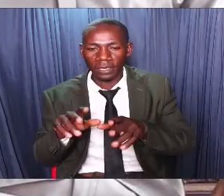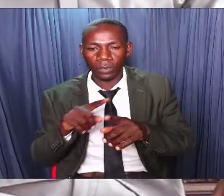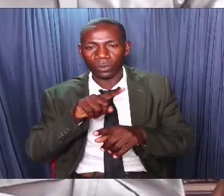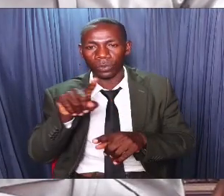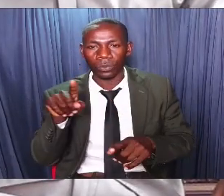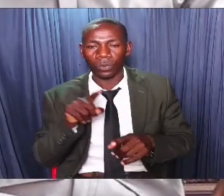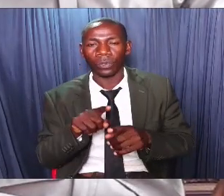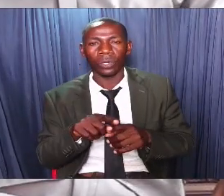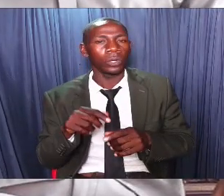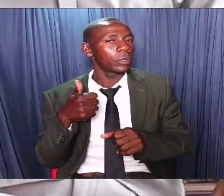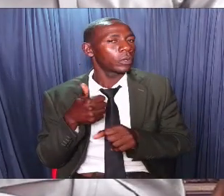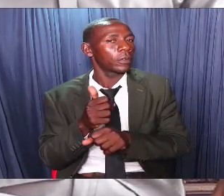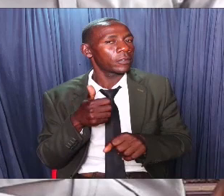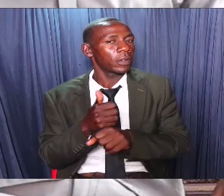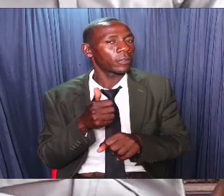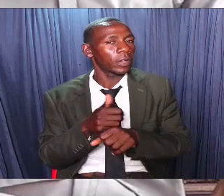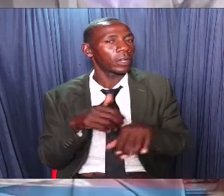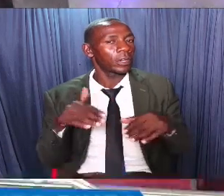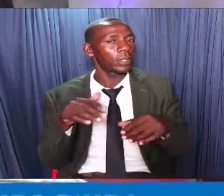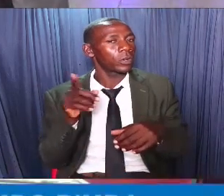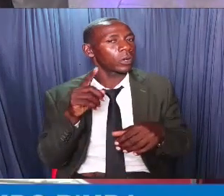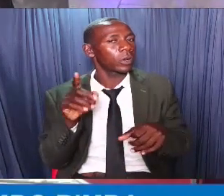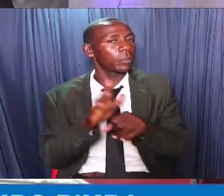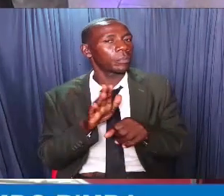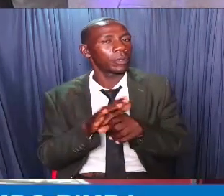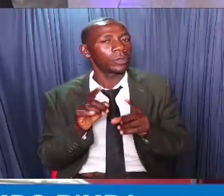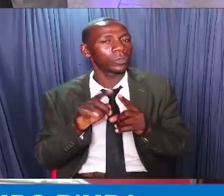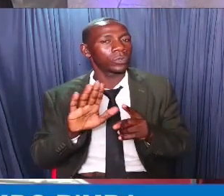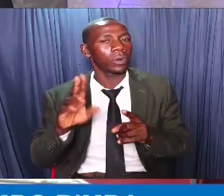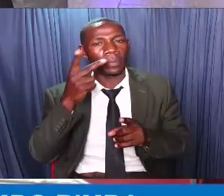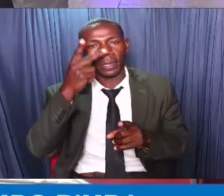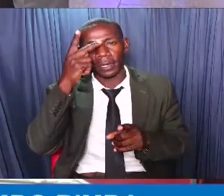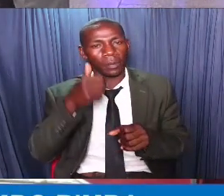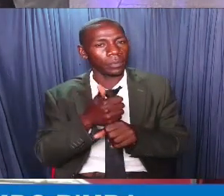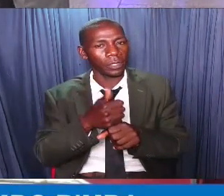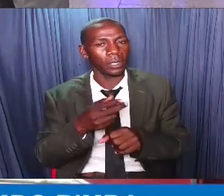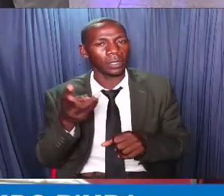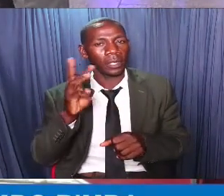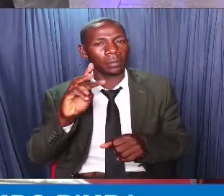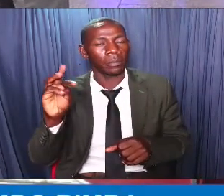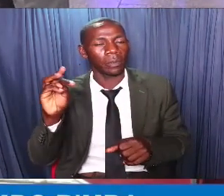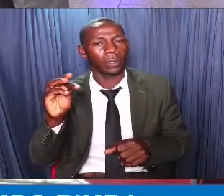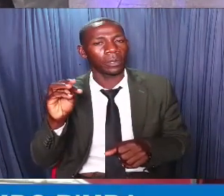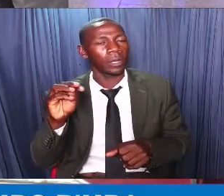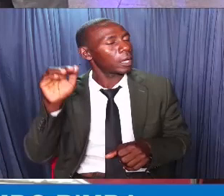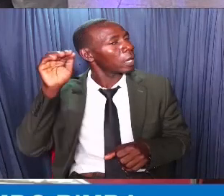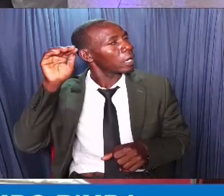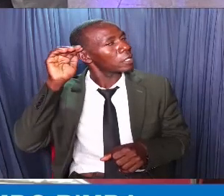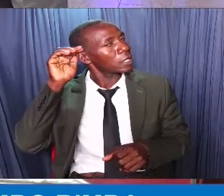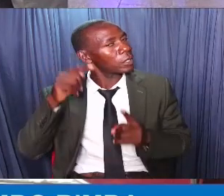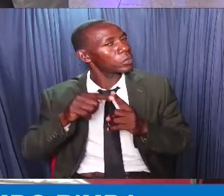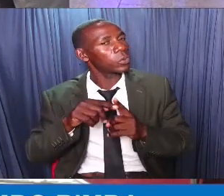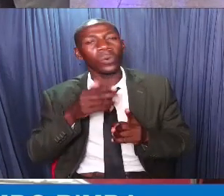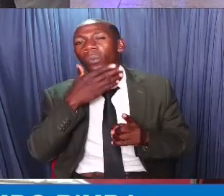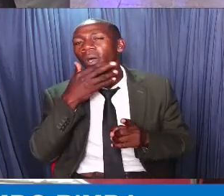parents. Mliwatukana mkawafanyia maneno yasiyo ya haki. You insulted and abused them. Okay. Amsikiza mchungaji. I listened to the man